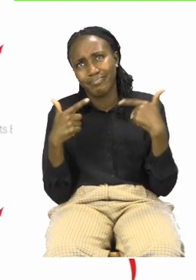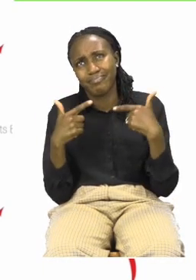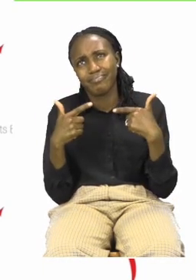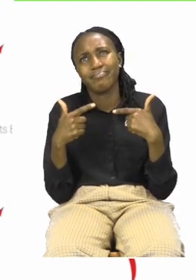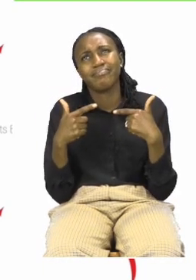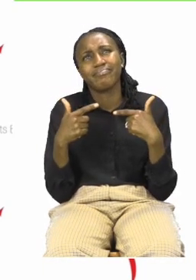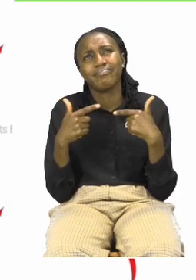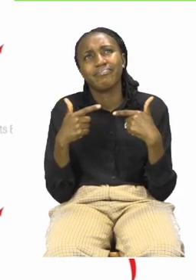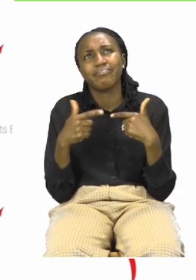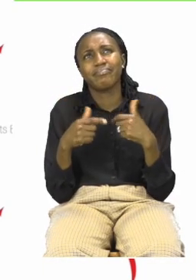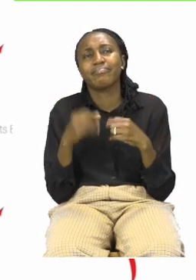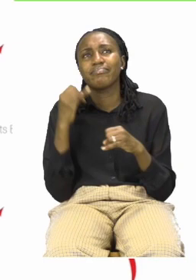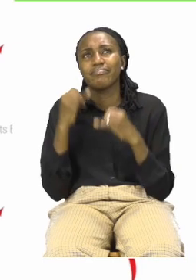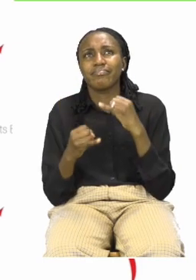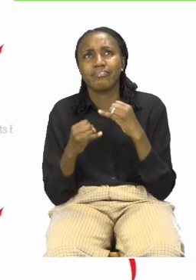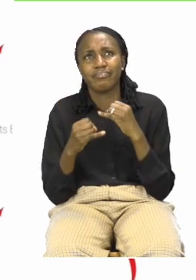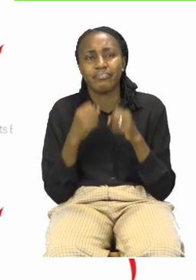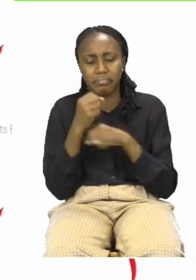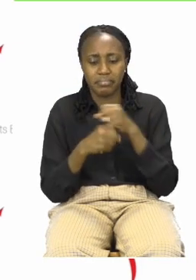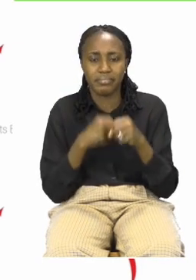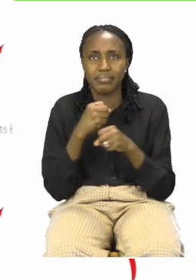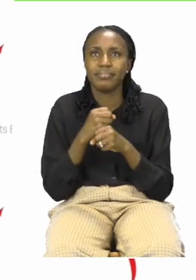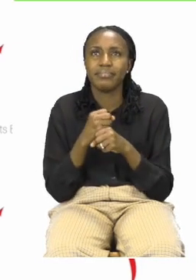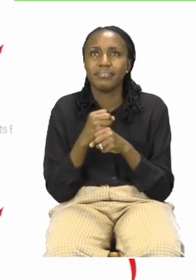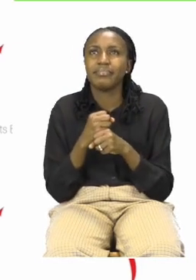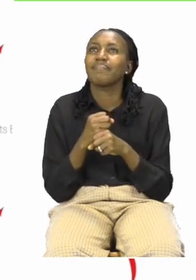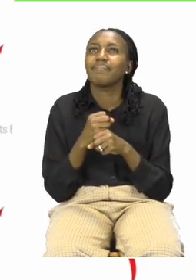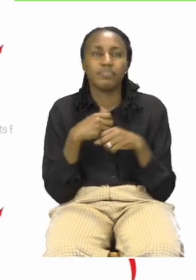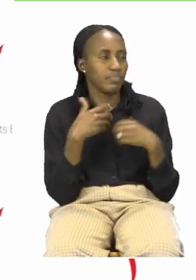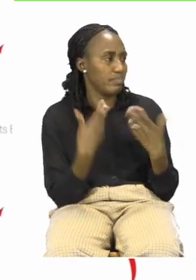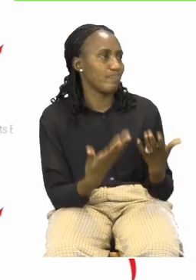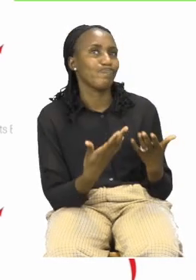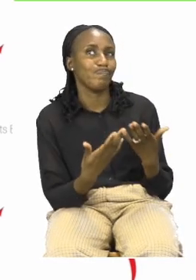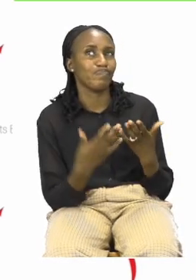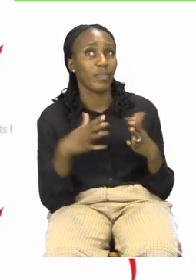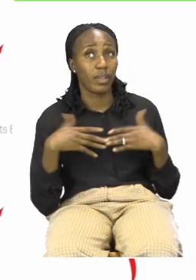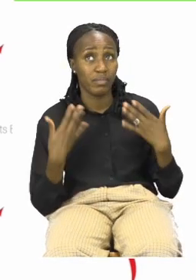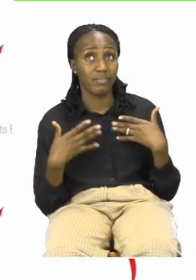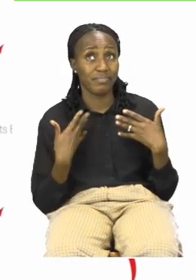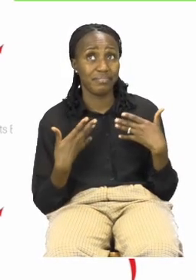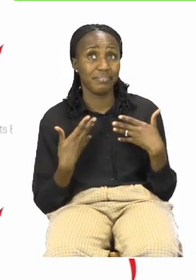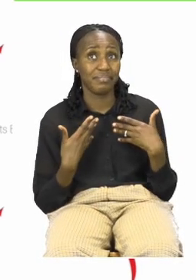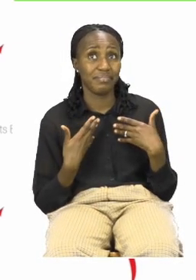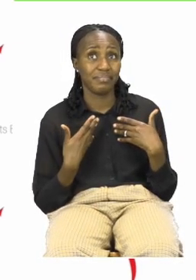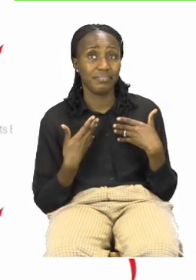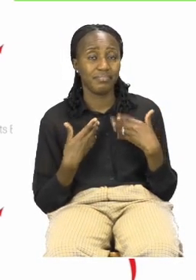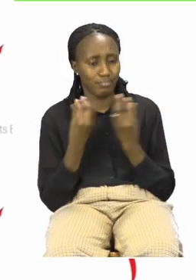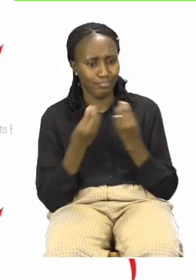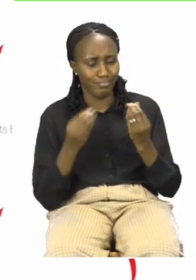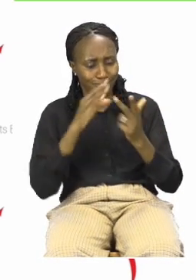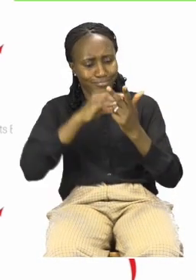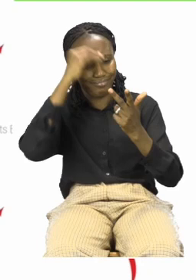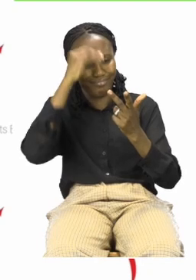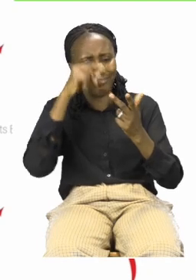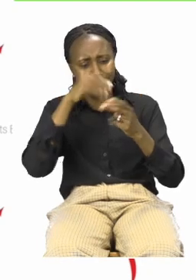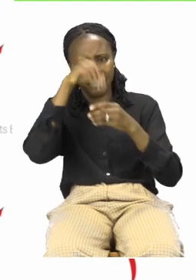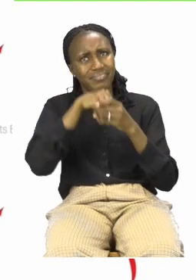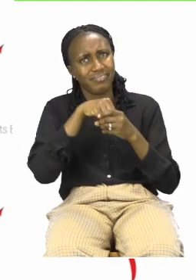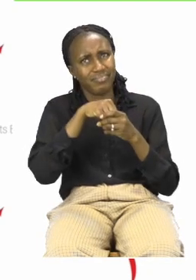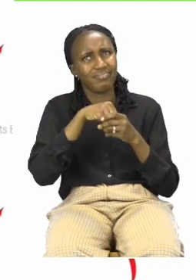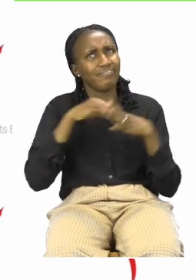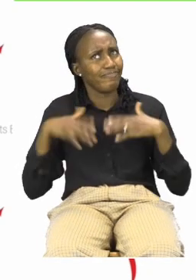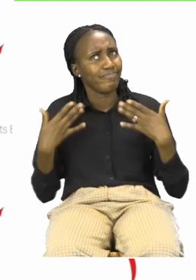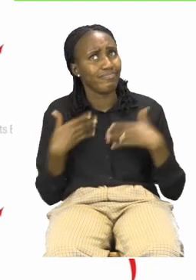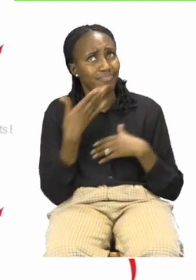then the finals at the end of the year. End of the year. Are you happy with the response from the learners and those that have